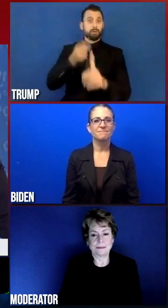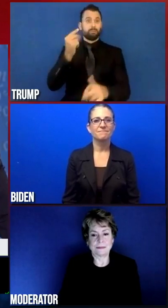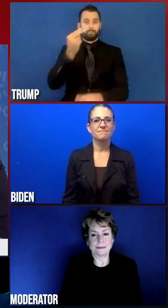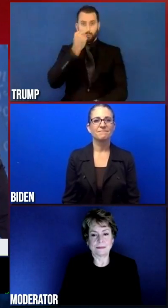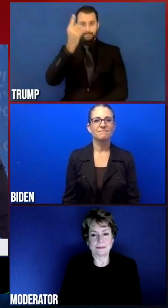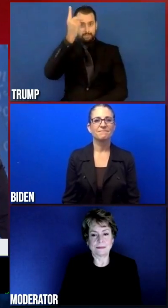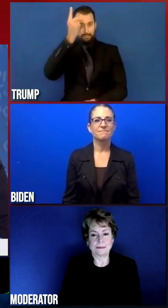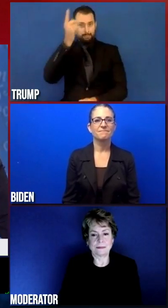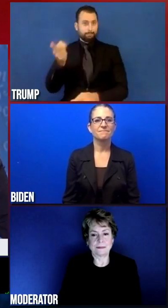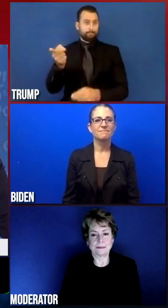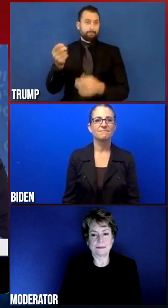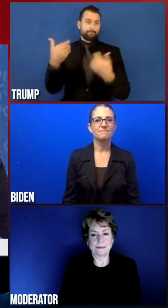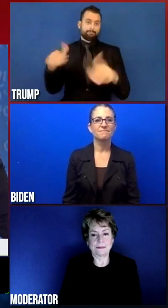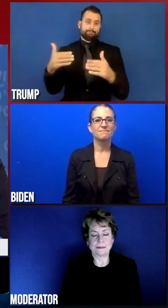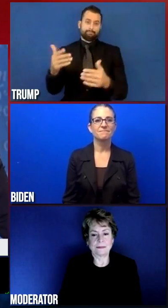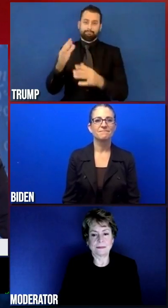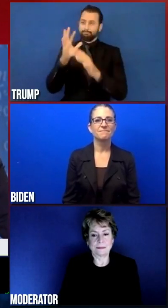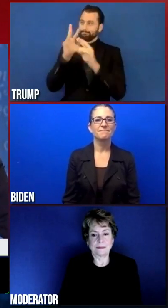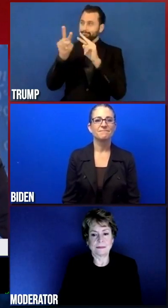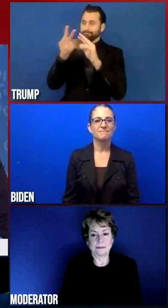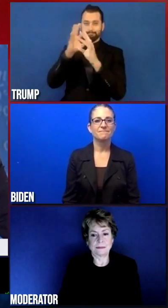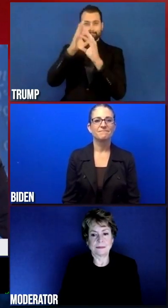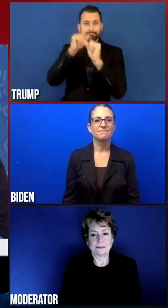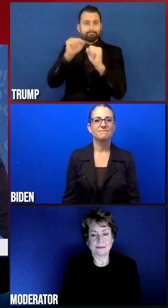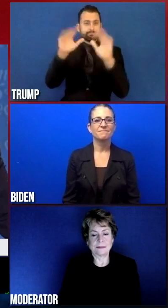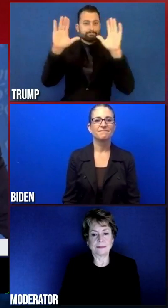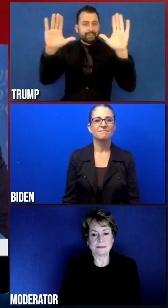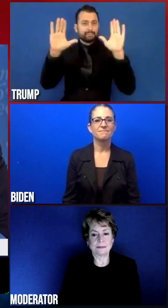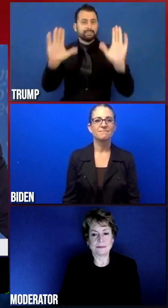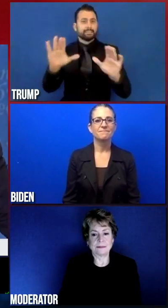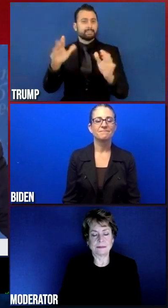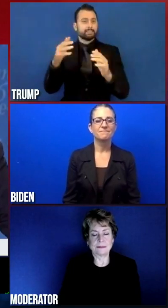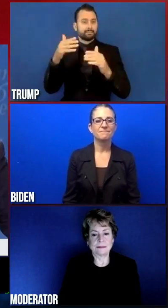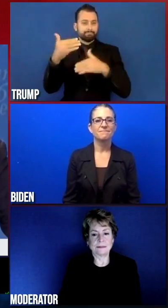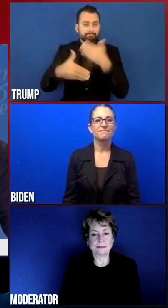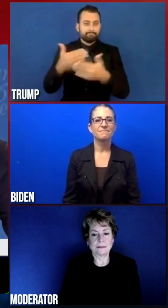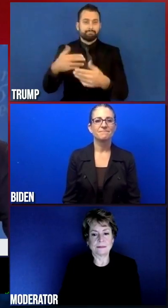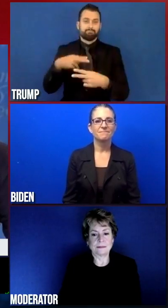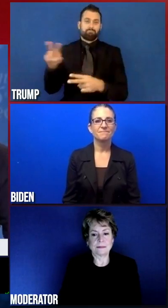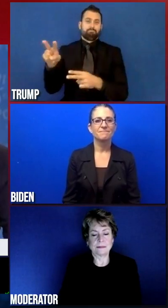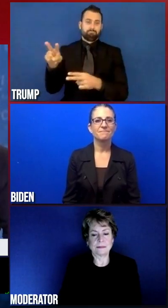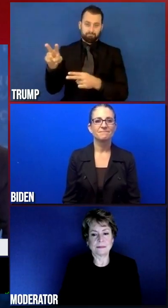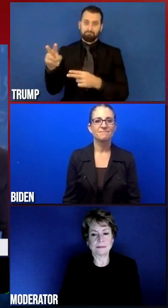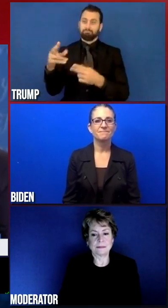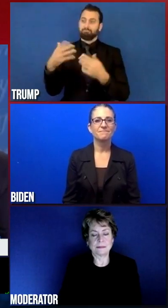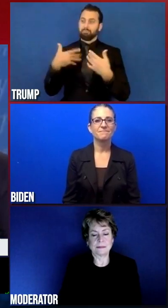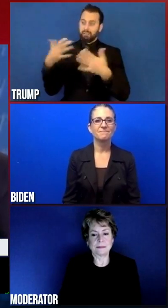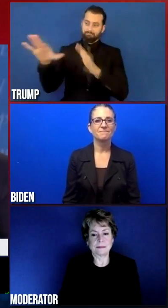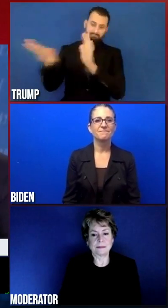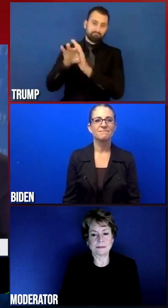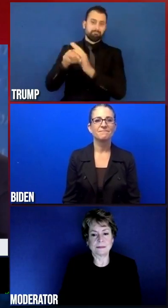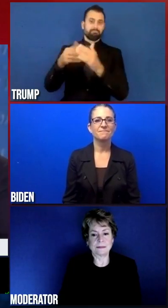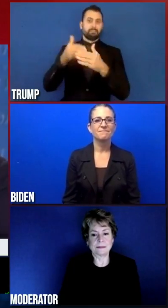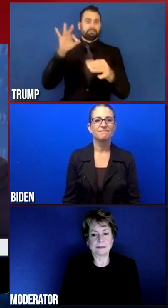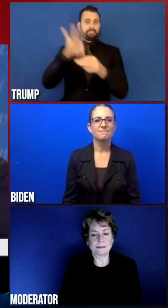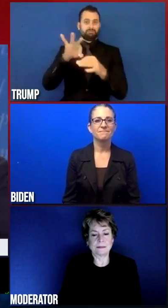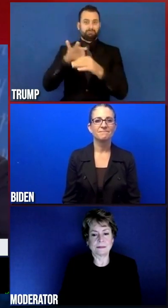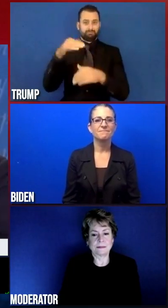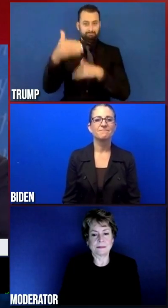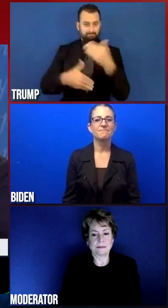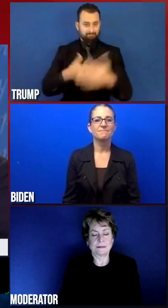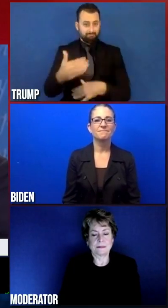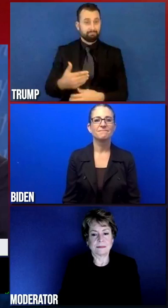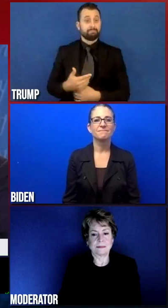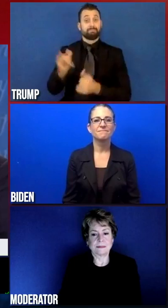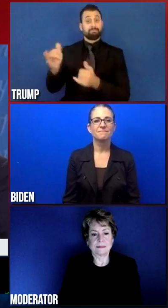election itself. I have a lot of time after the election, as you know. So I think that she will be outstanding. She's going to be as